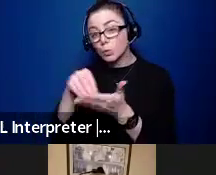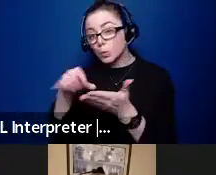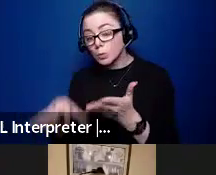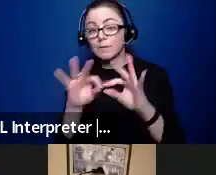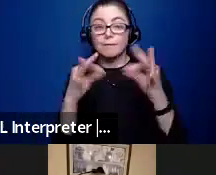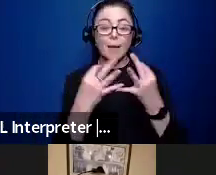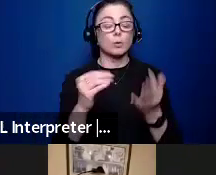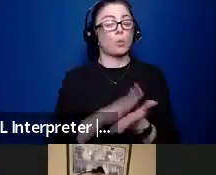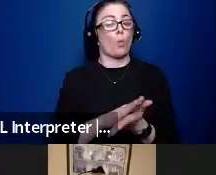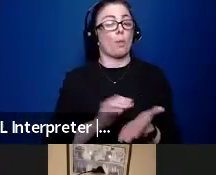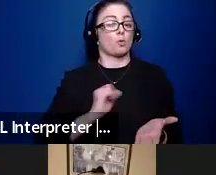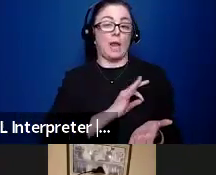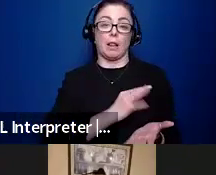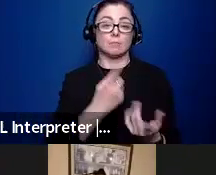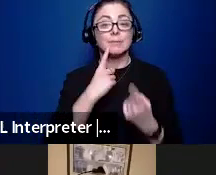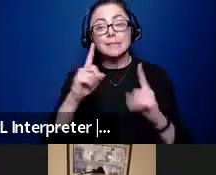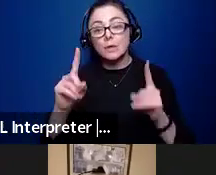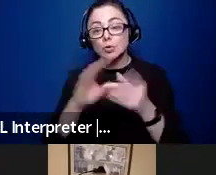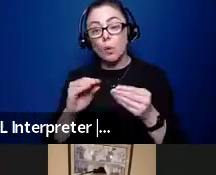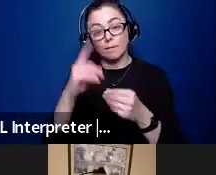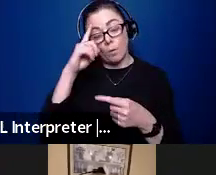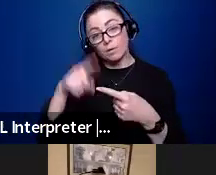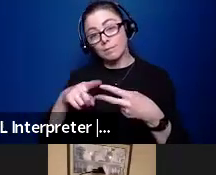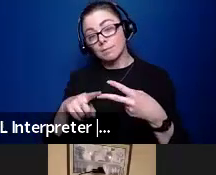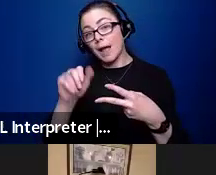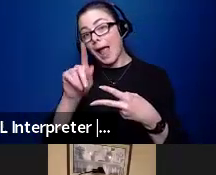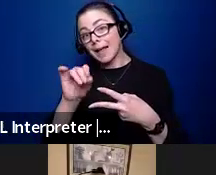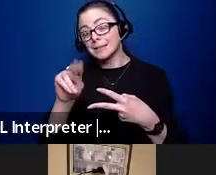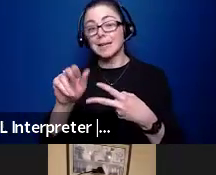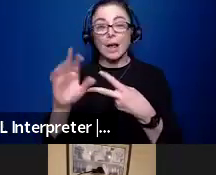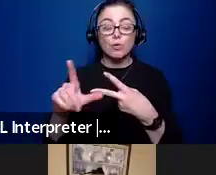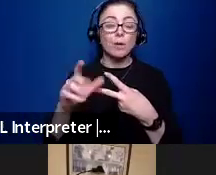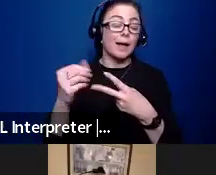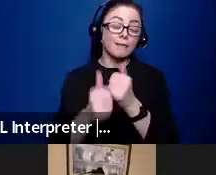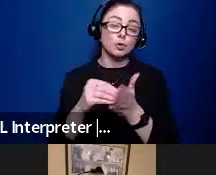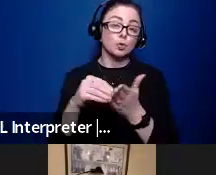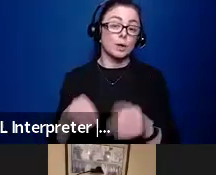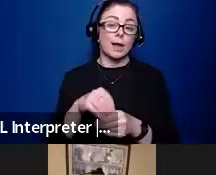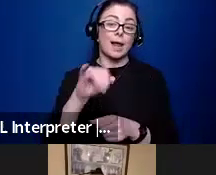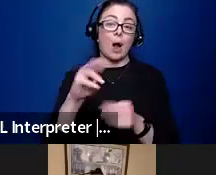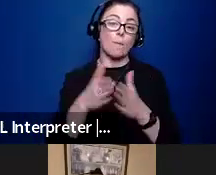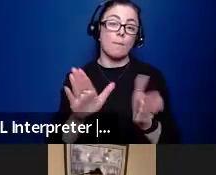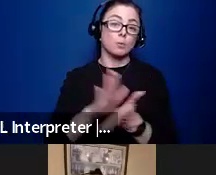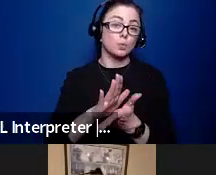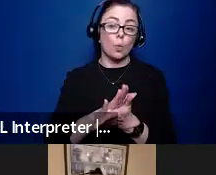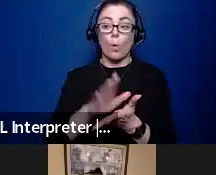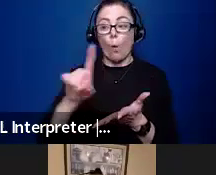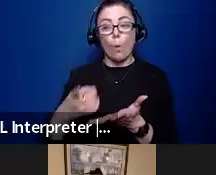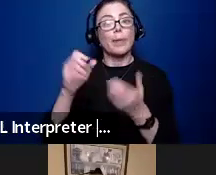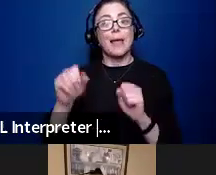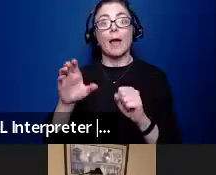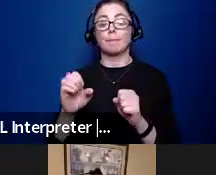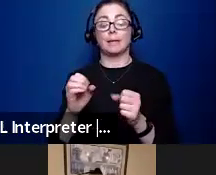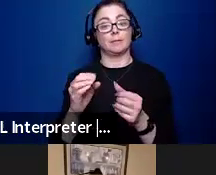school personnel. The success story of Addison, Angel, and every student in an Iowa public school can only be written if the right supports